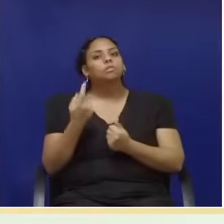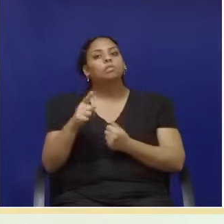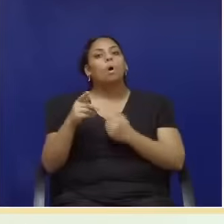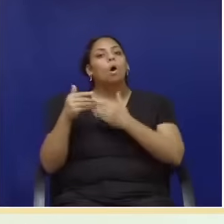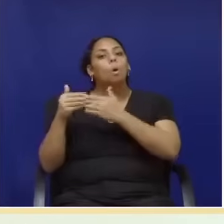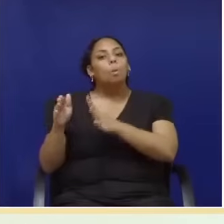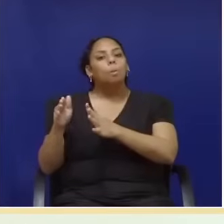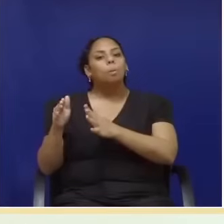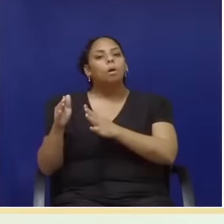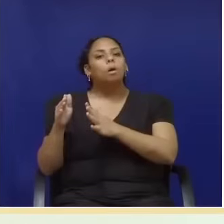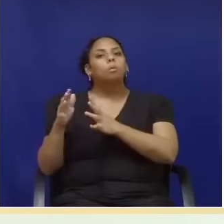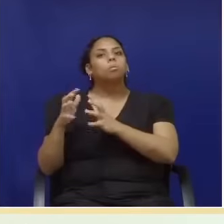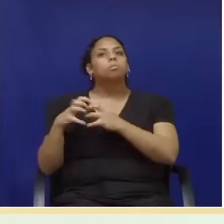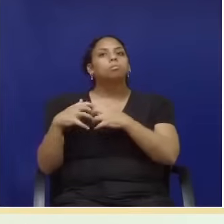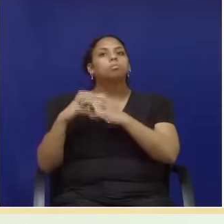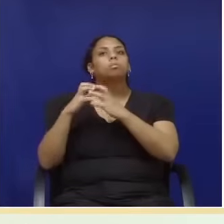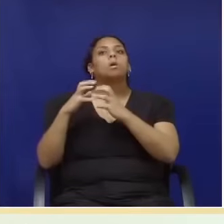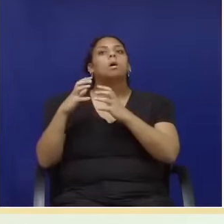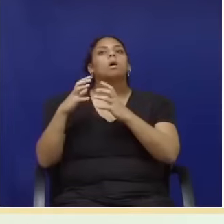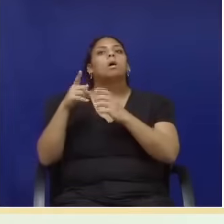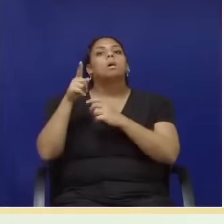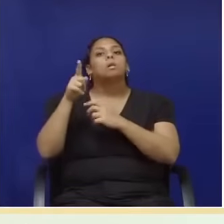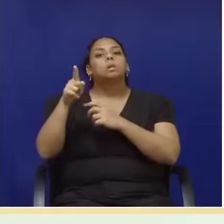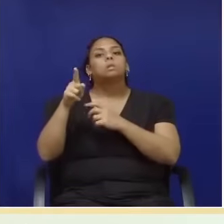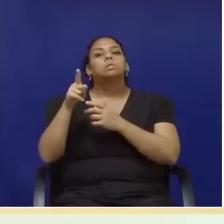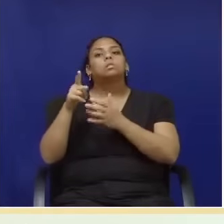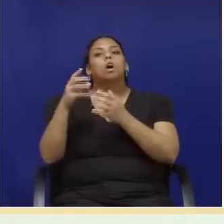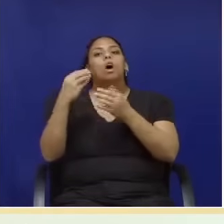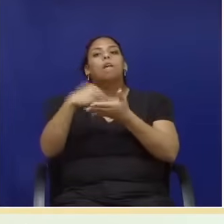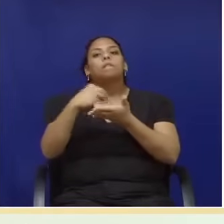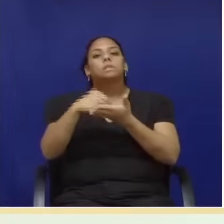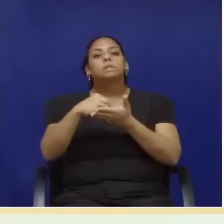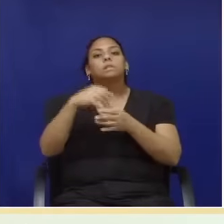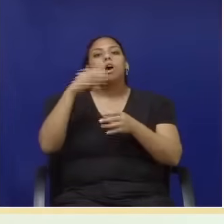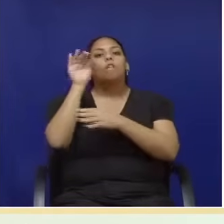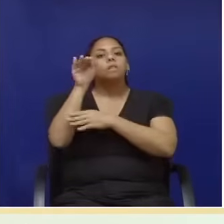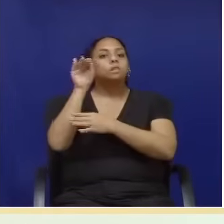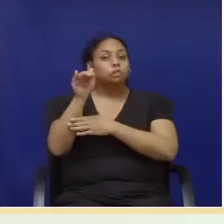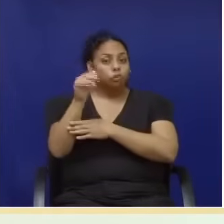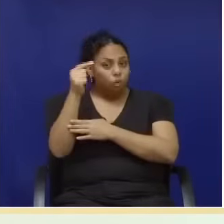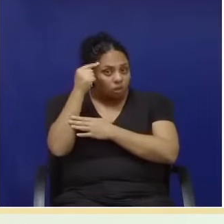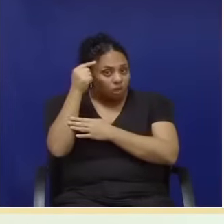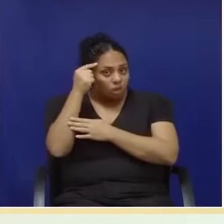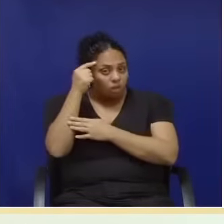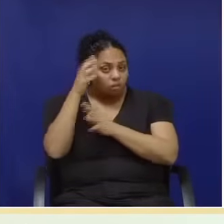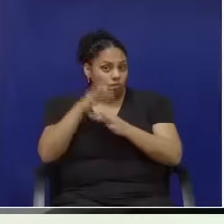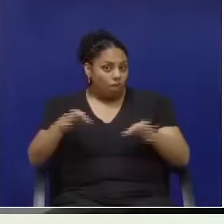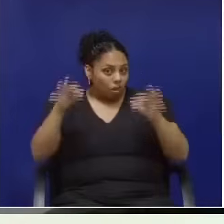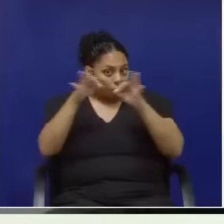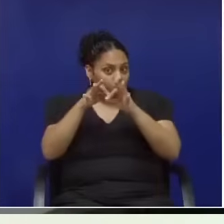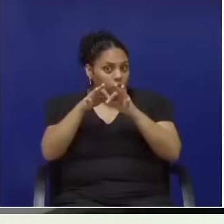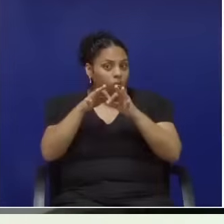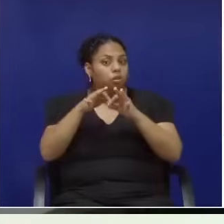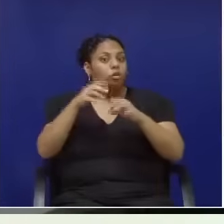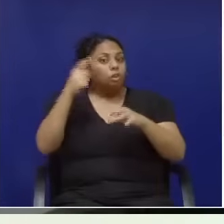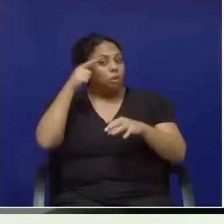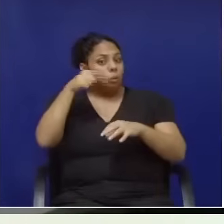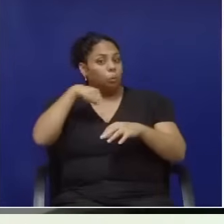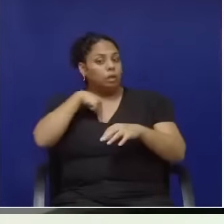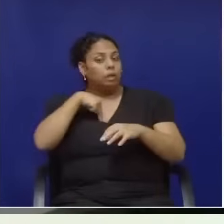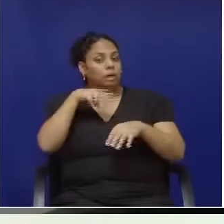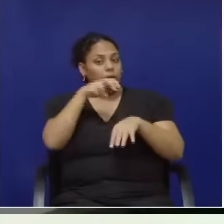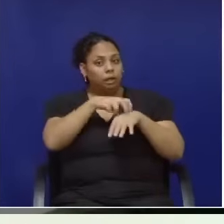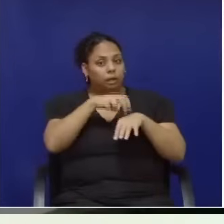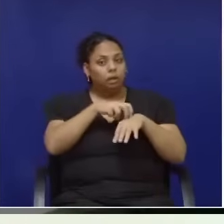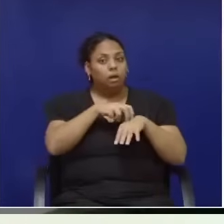and operate these offices overseas? And do you think it is valuable and necessary whilst our